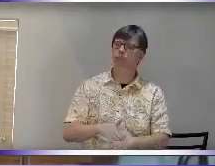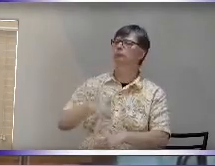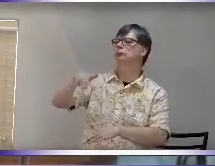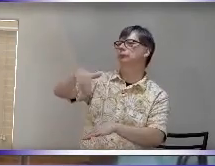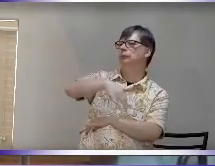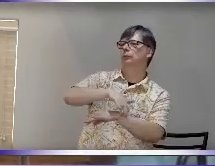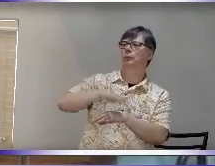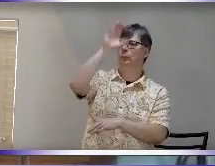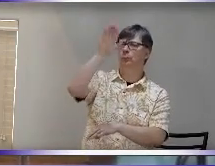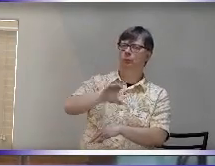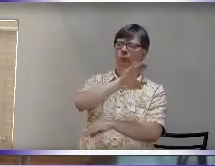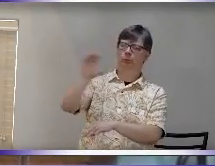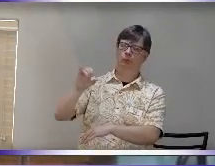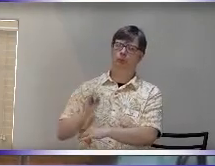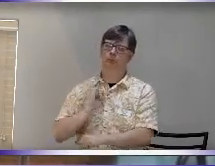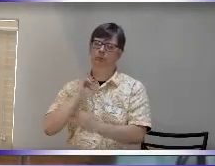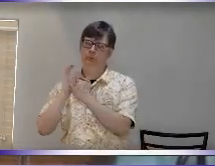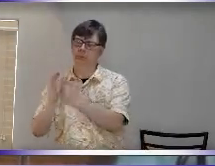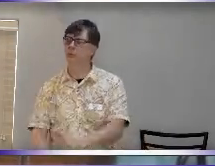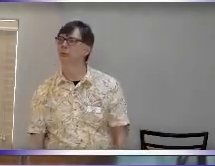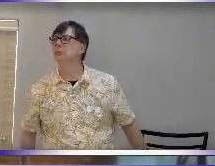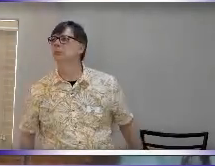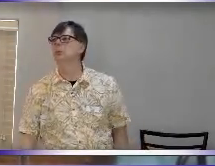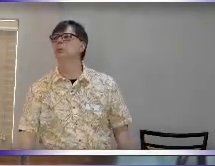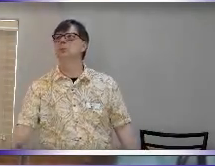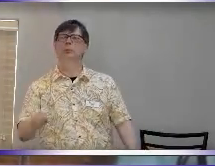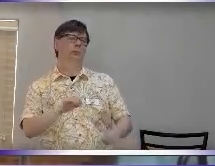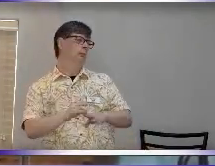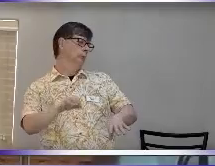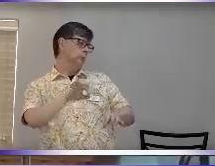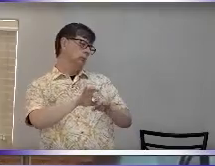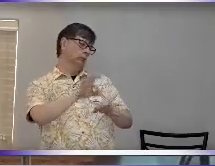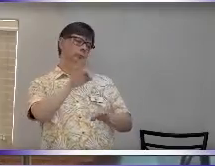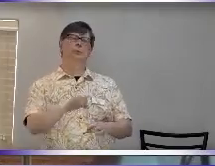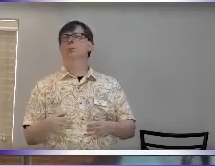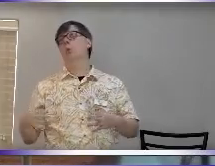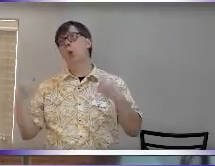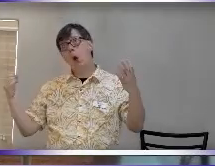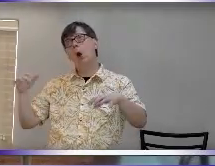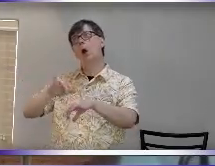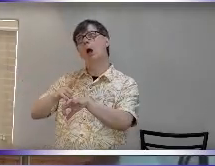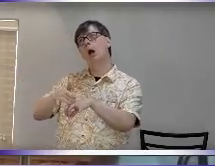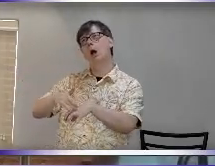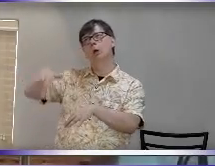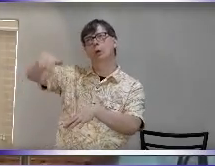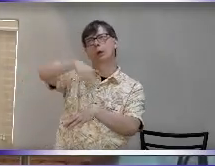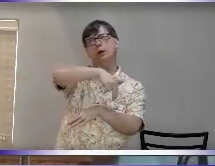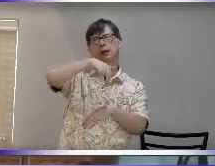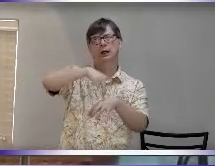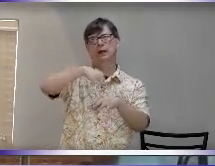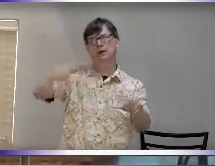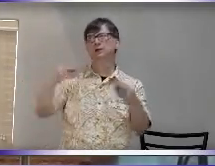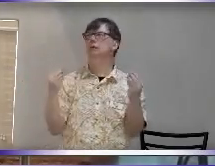they had to go across, and it was sharp, and there was probably rusty nails. And I said, "Whoa, this is hard walking on this stuff." And he says,